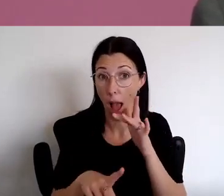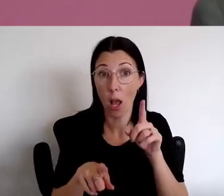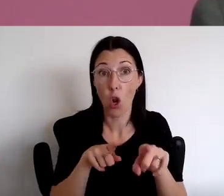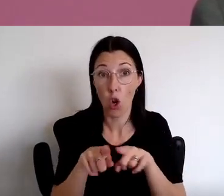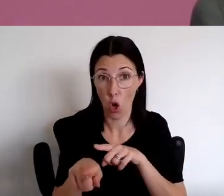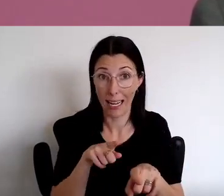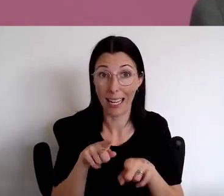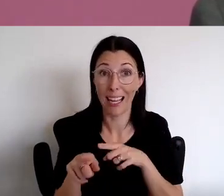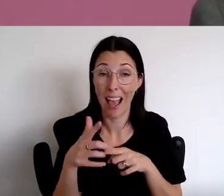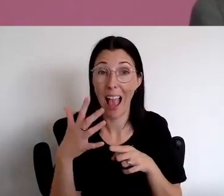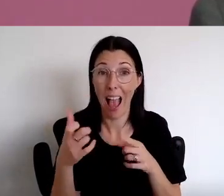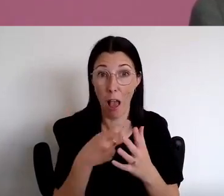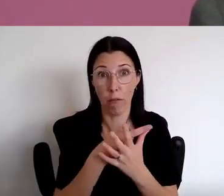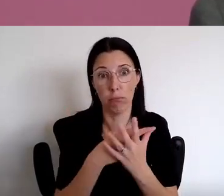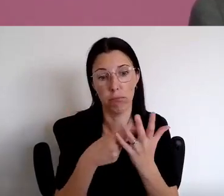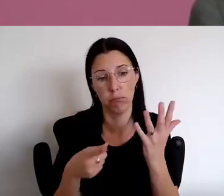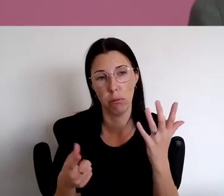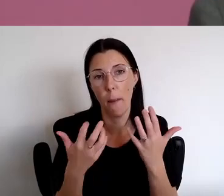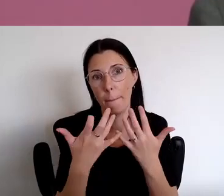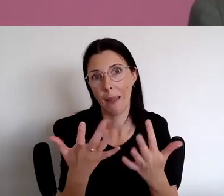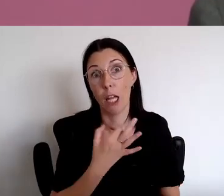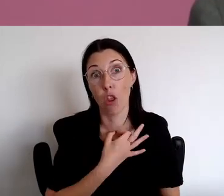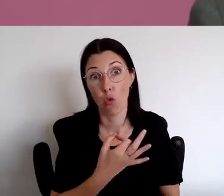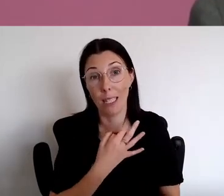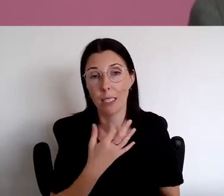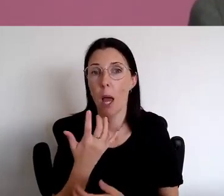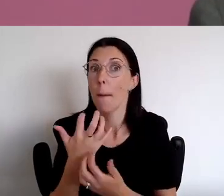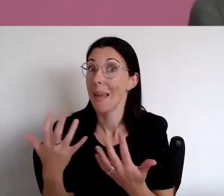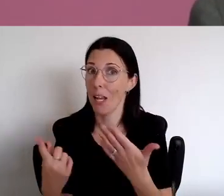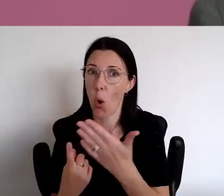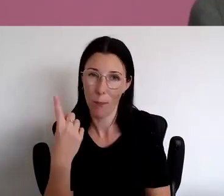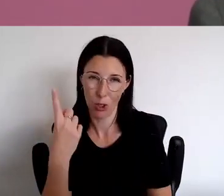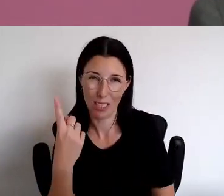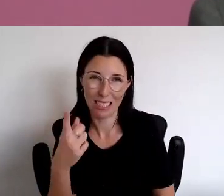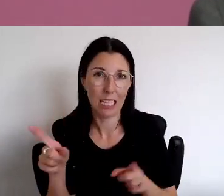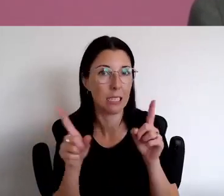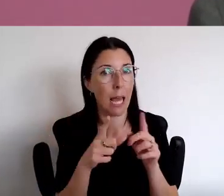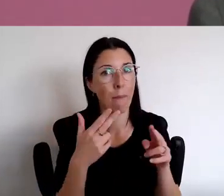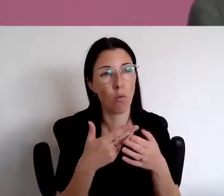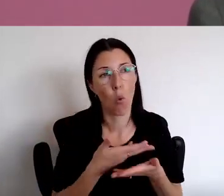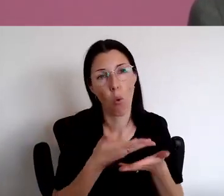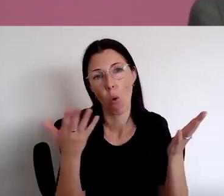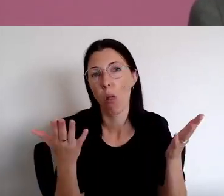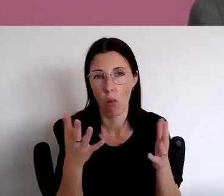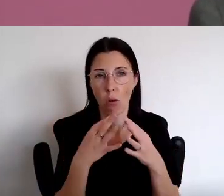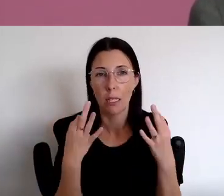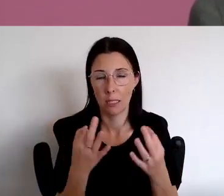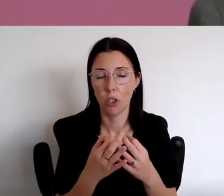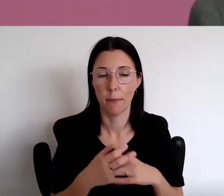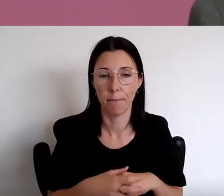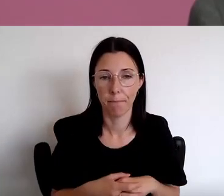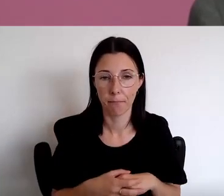presents a range of threats and opportunities, as it does for every organisation. I